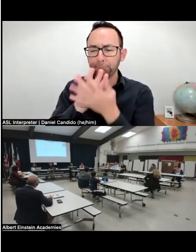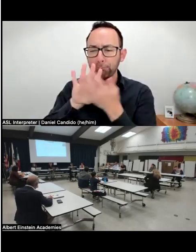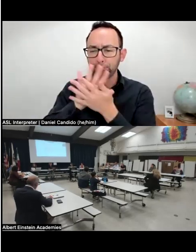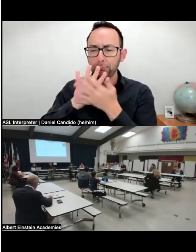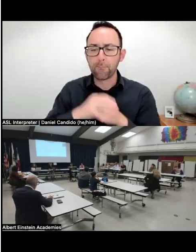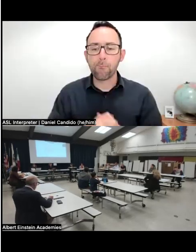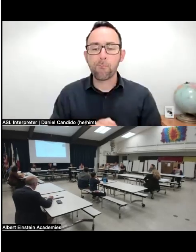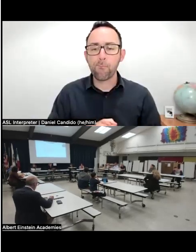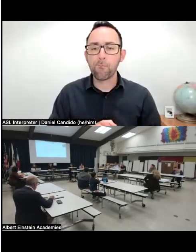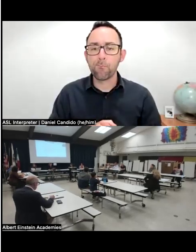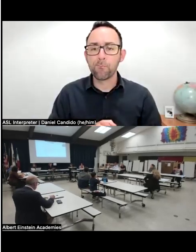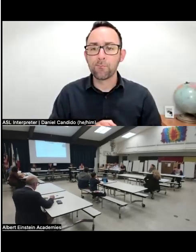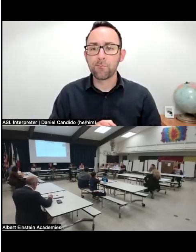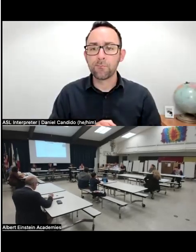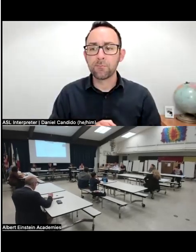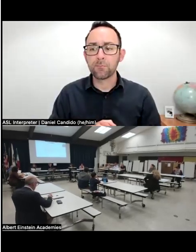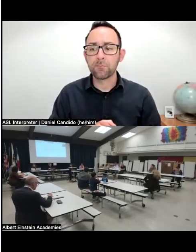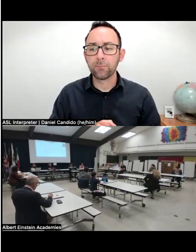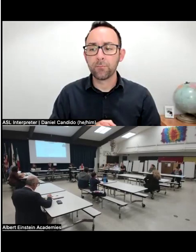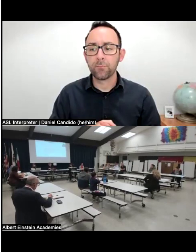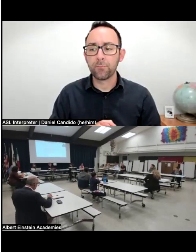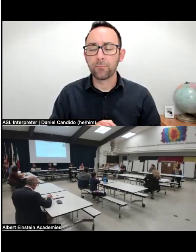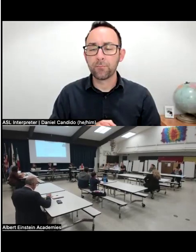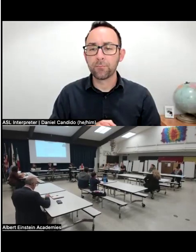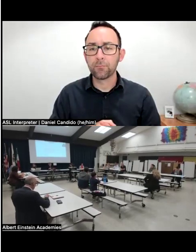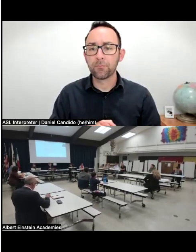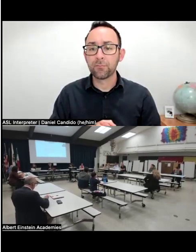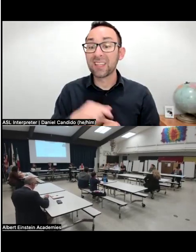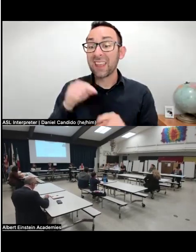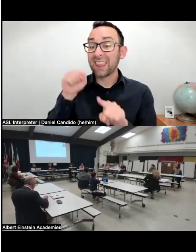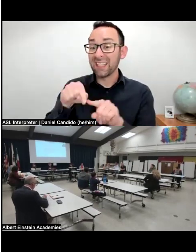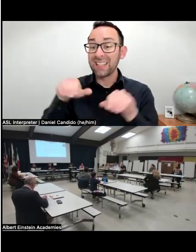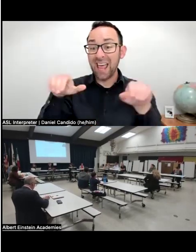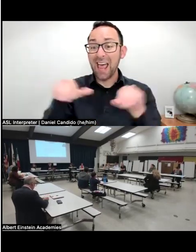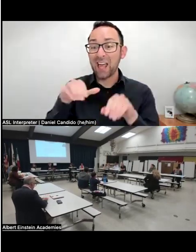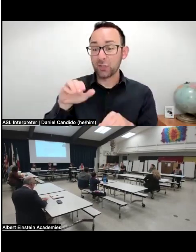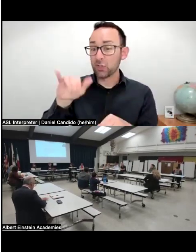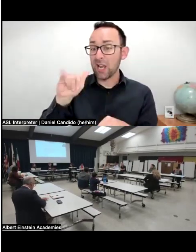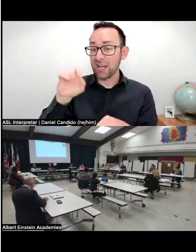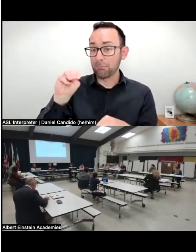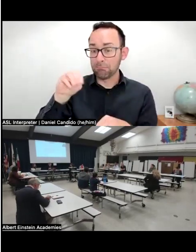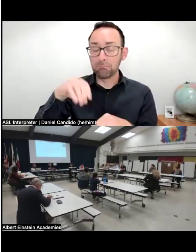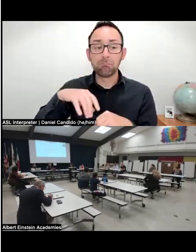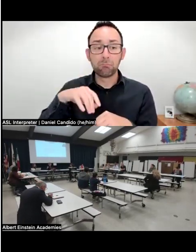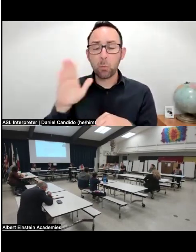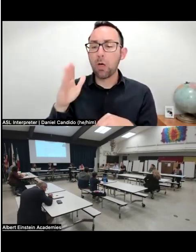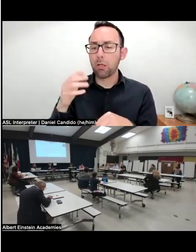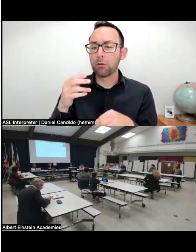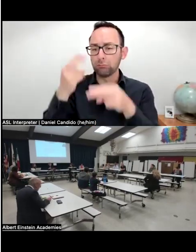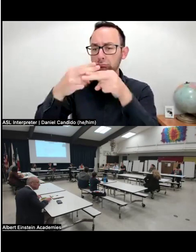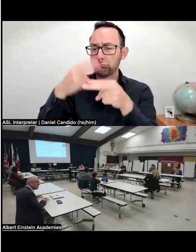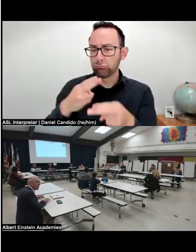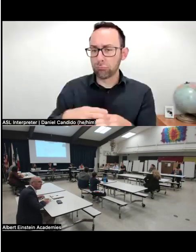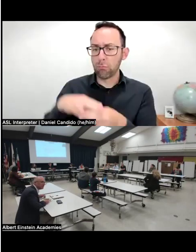Great. So this is an action item that will be accomplished by a roll call vote of individual